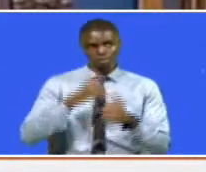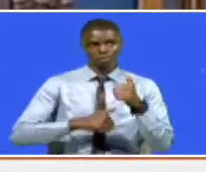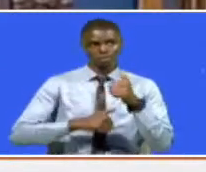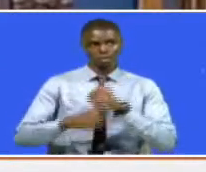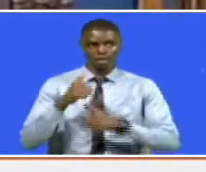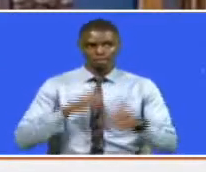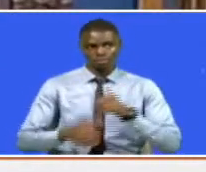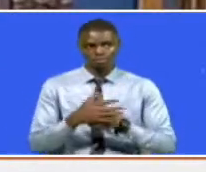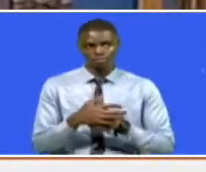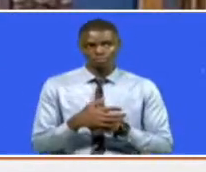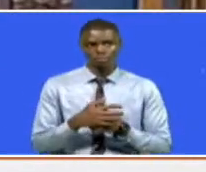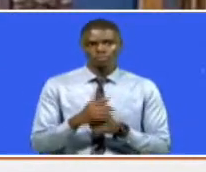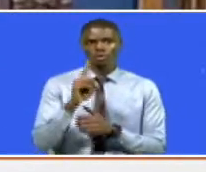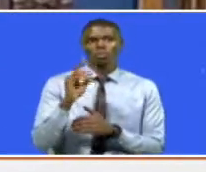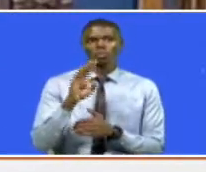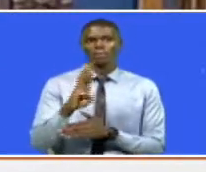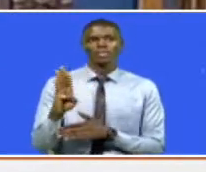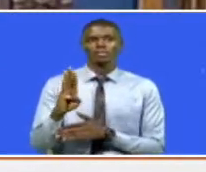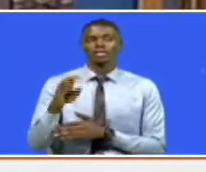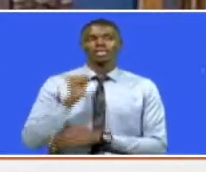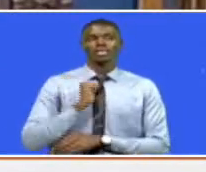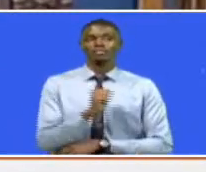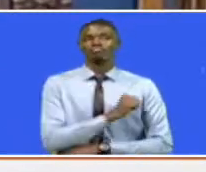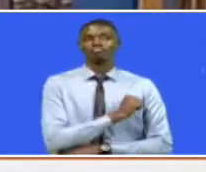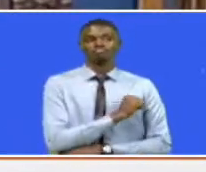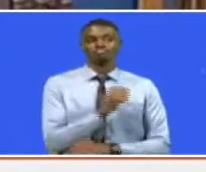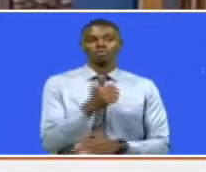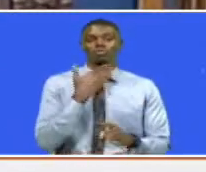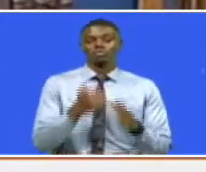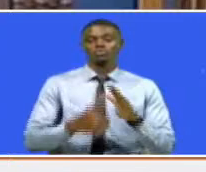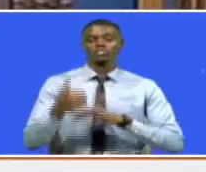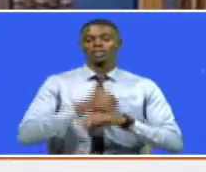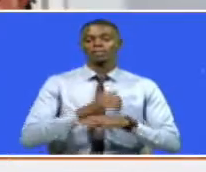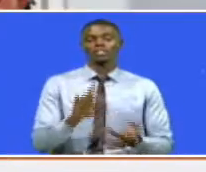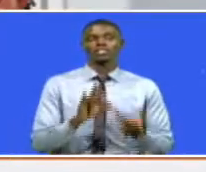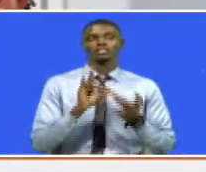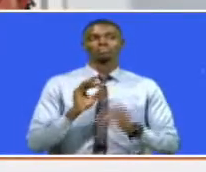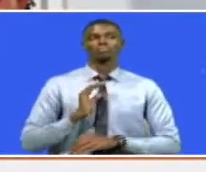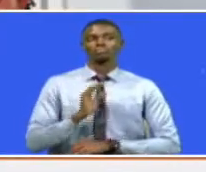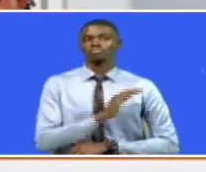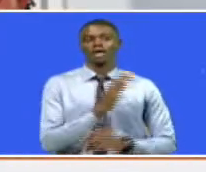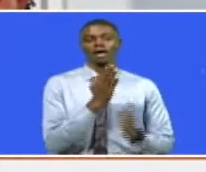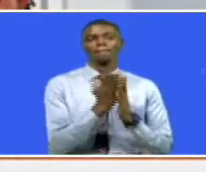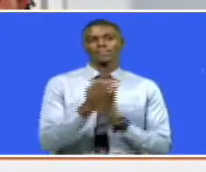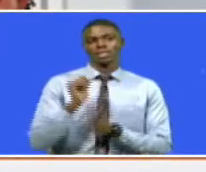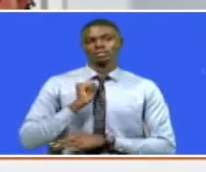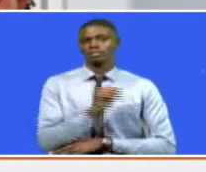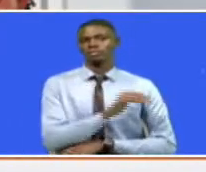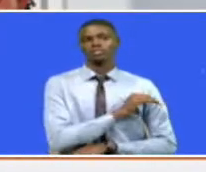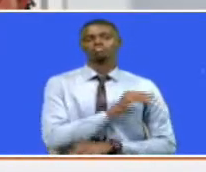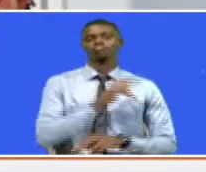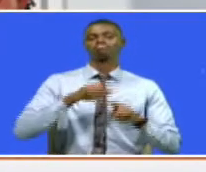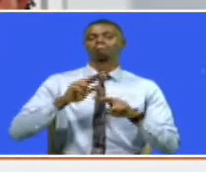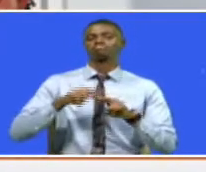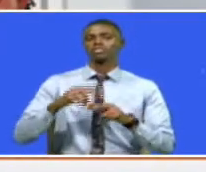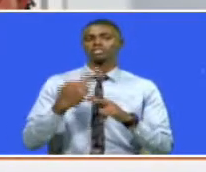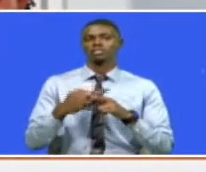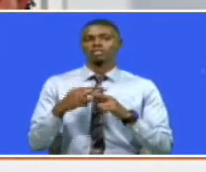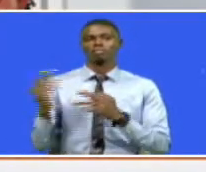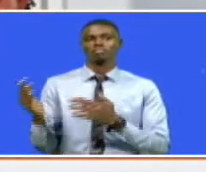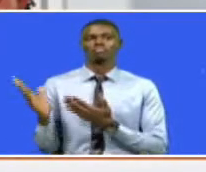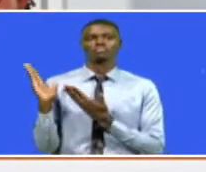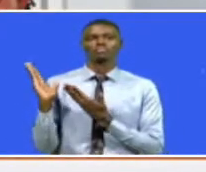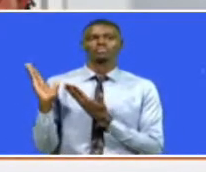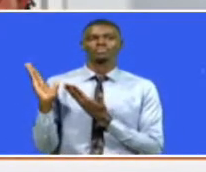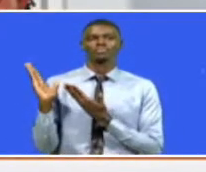Order 81(b), the Senate resolved to establish a special committee. Among the senators to sit in the panel are Majority